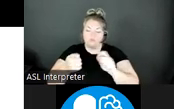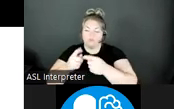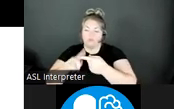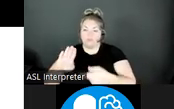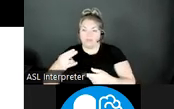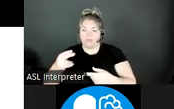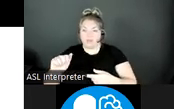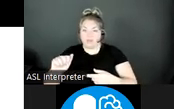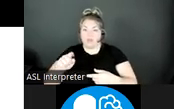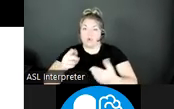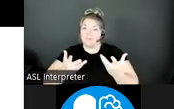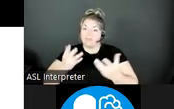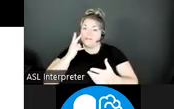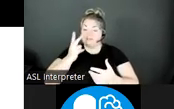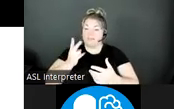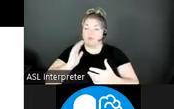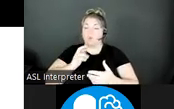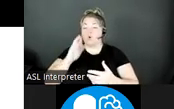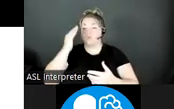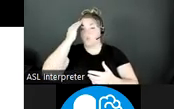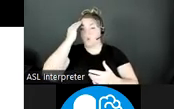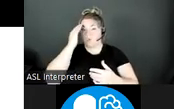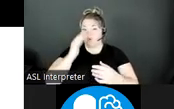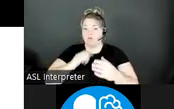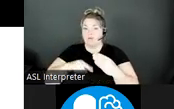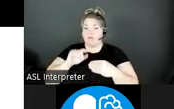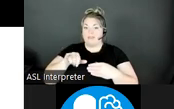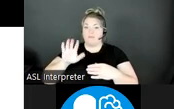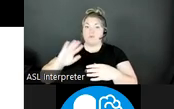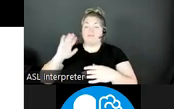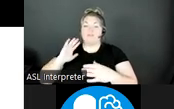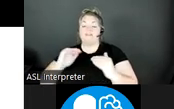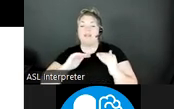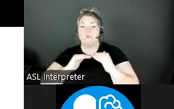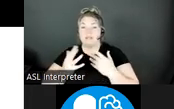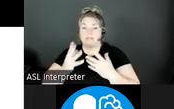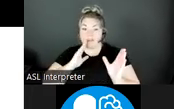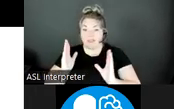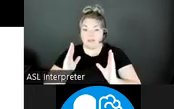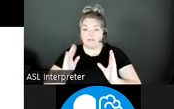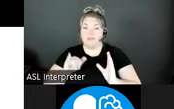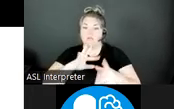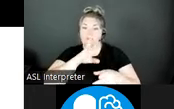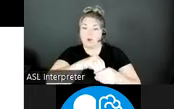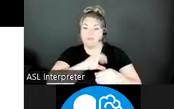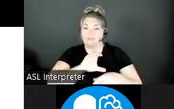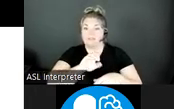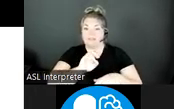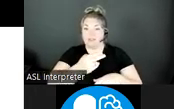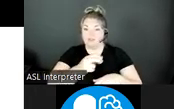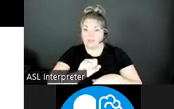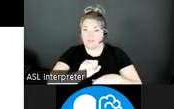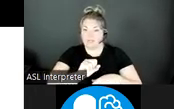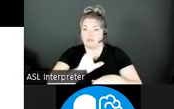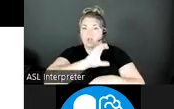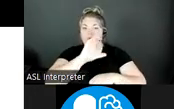you may have seen or known that that previous equity plan was a part of CDHS, or the